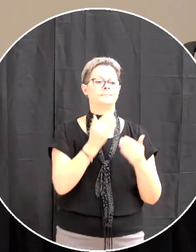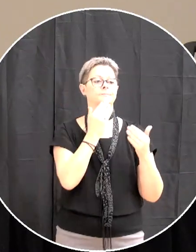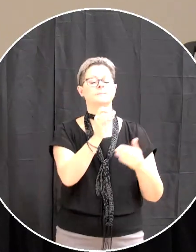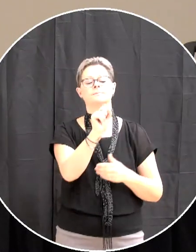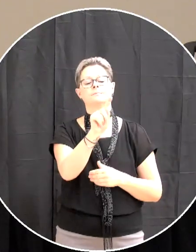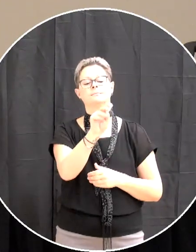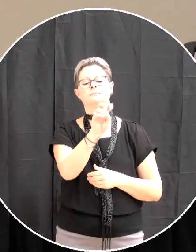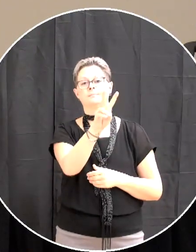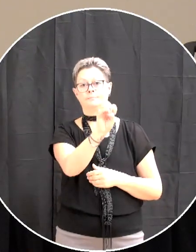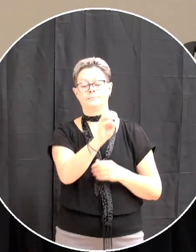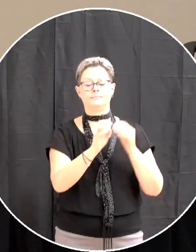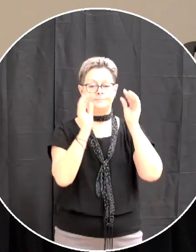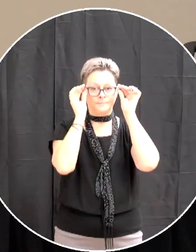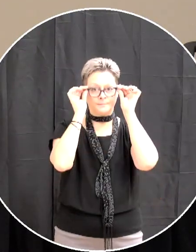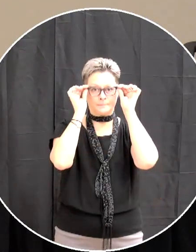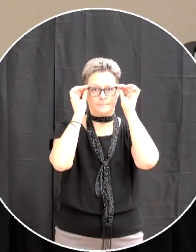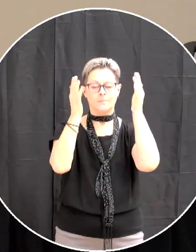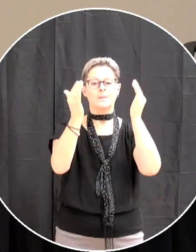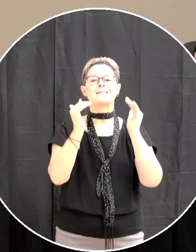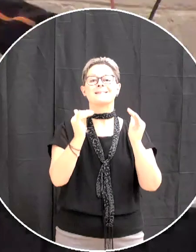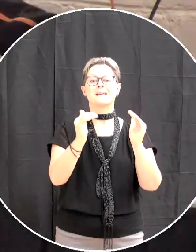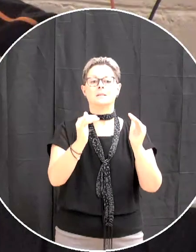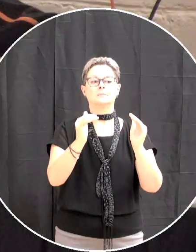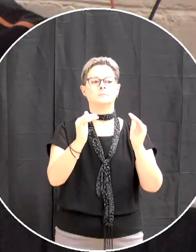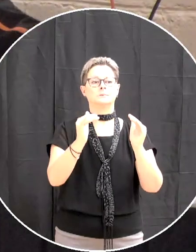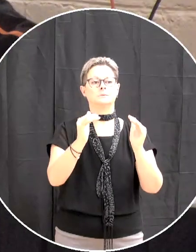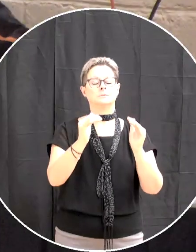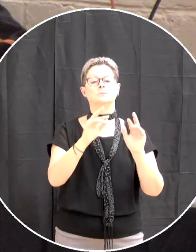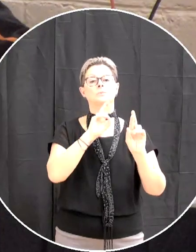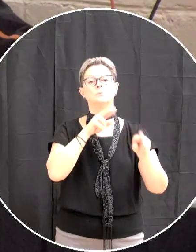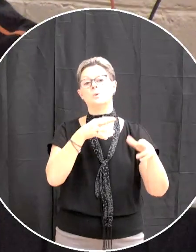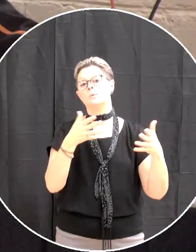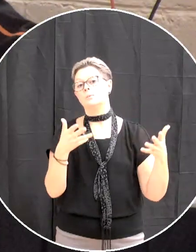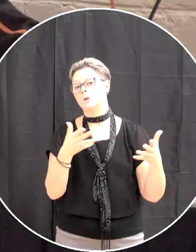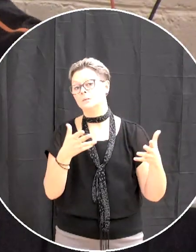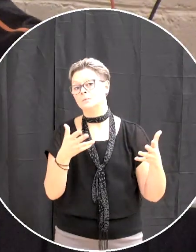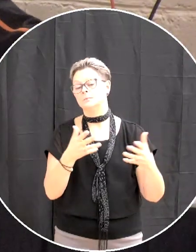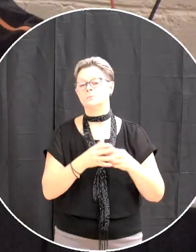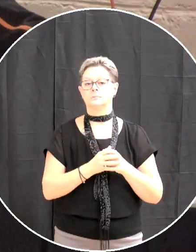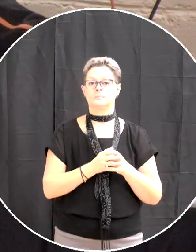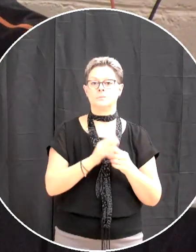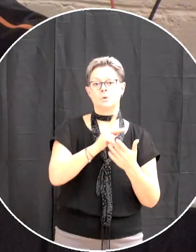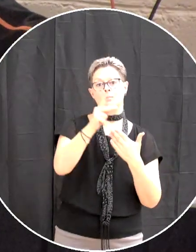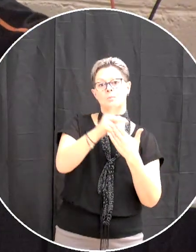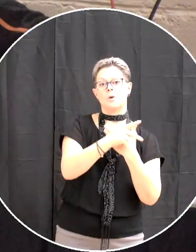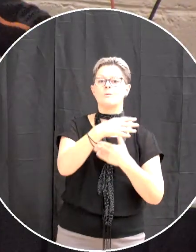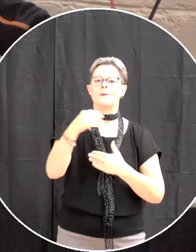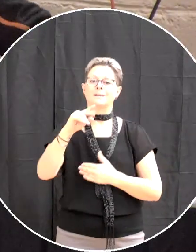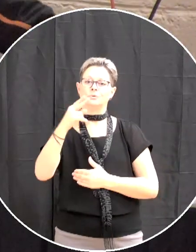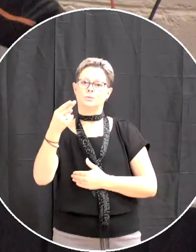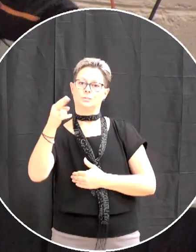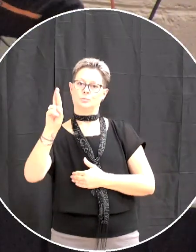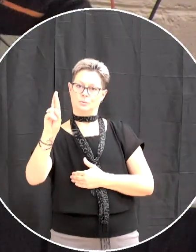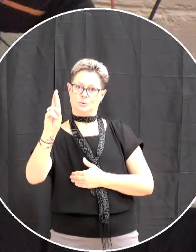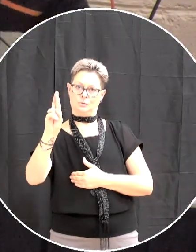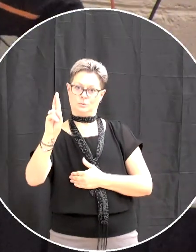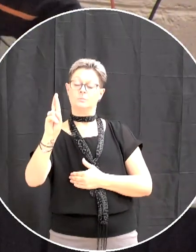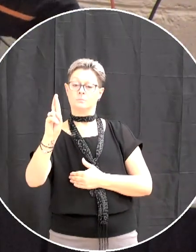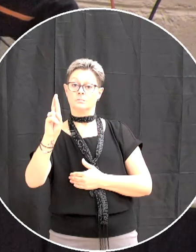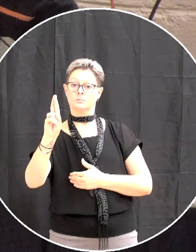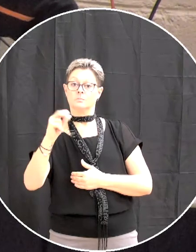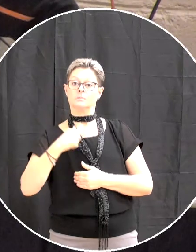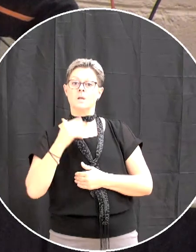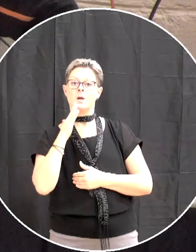that. The next committee on the report is the Programs and Human Resources, and I'm going to call